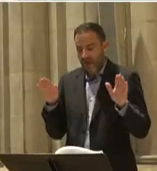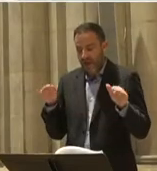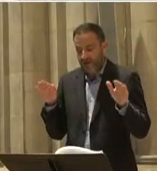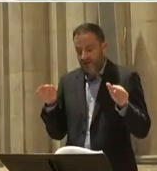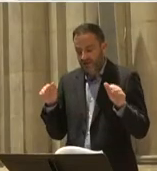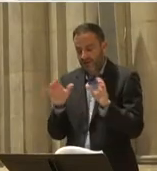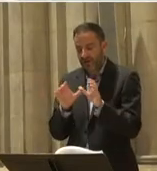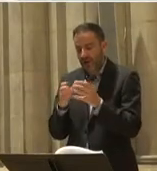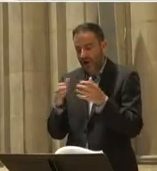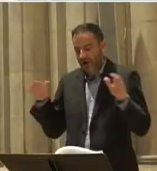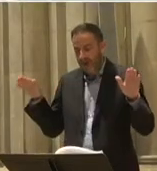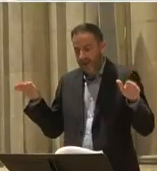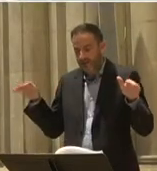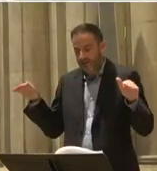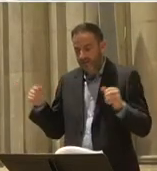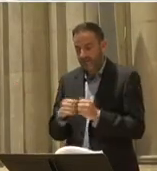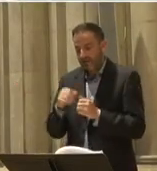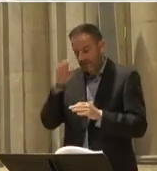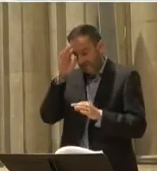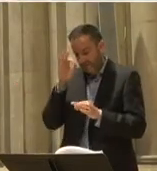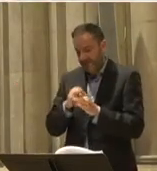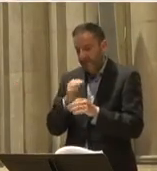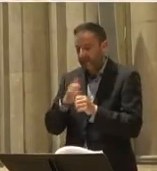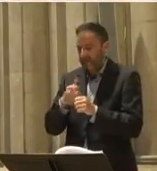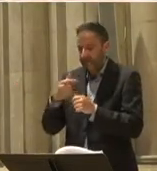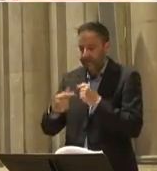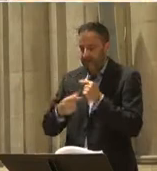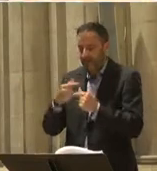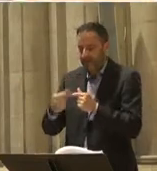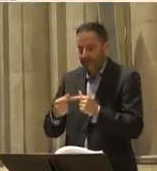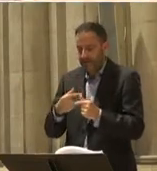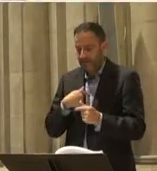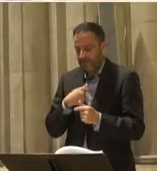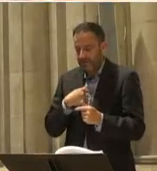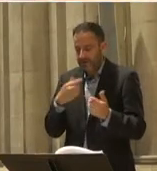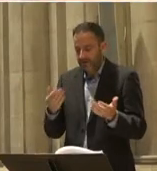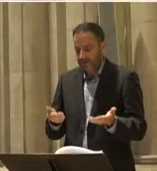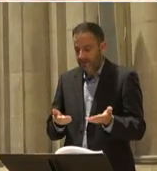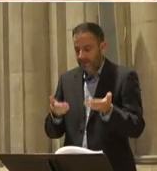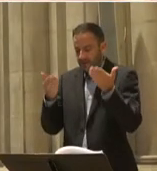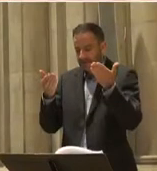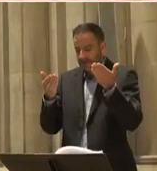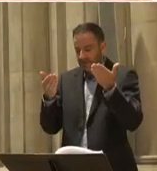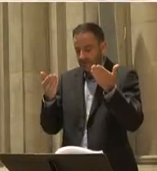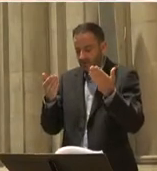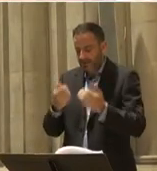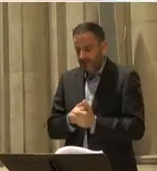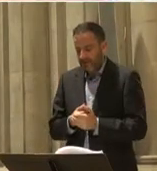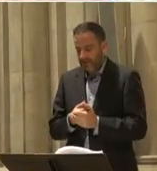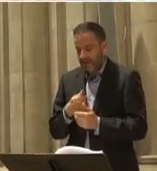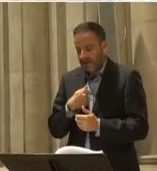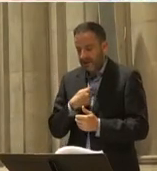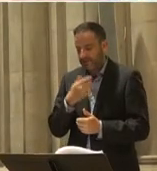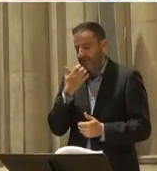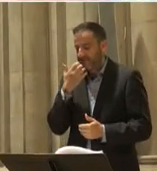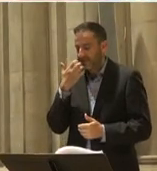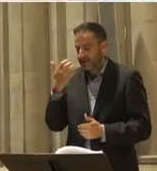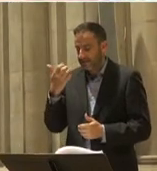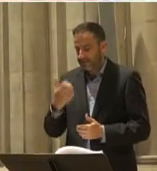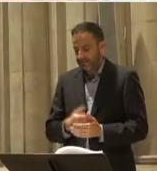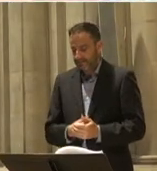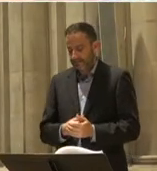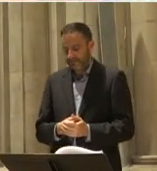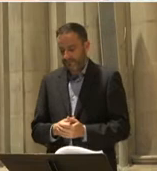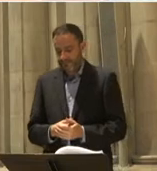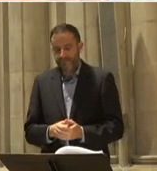with angels and archangels and with the faithful of every generation, we lift our voices with all creation as we sing.